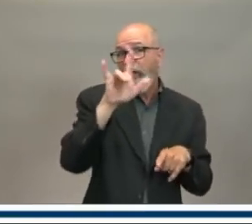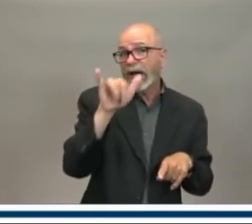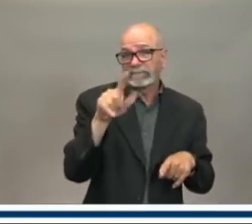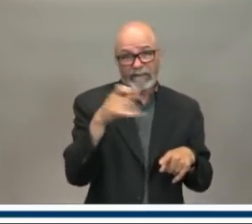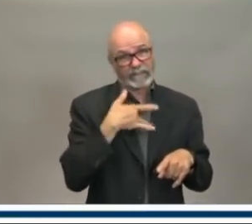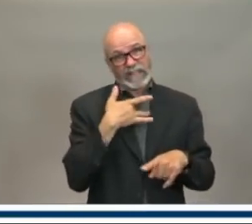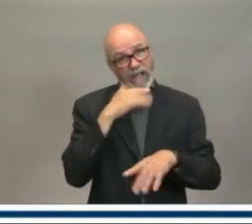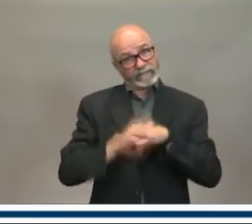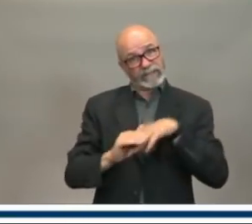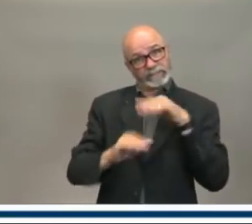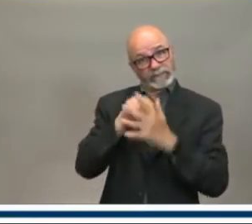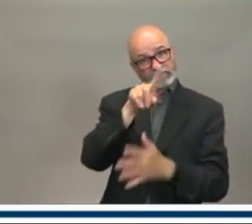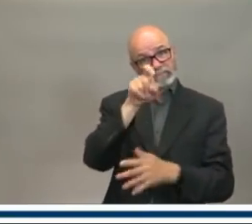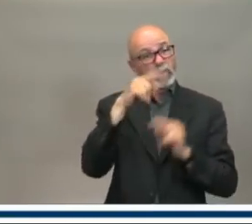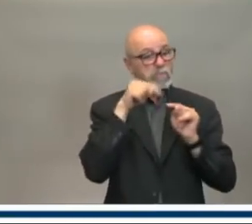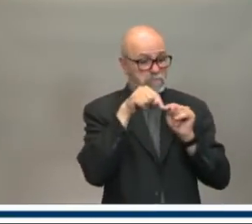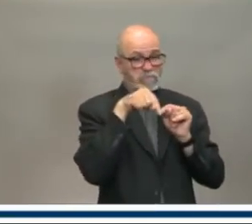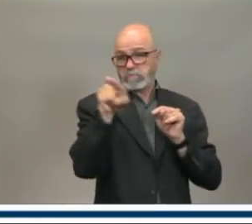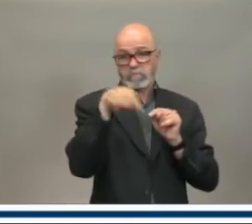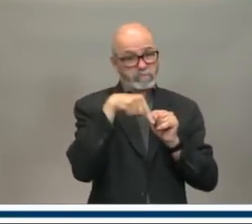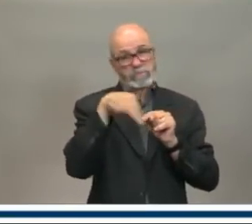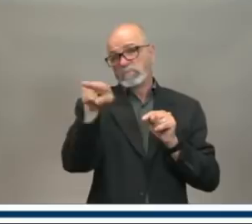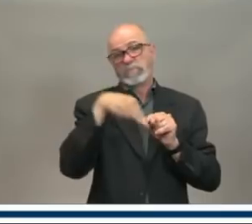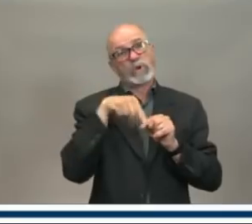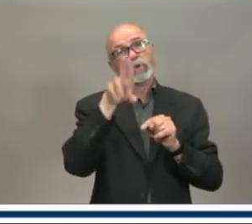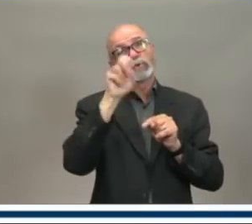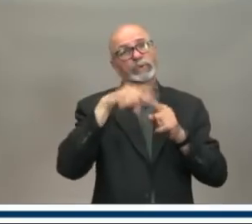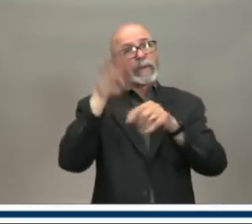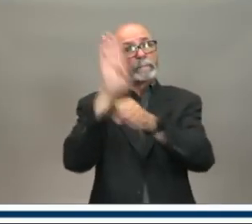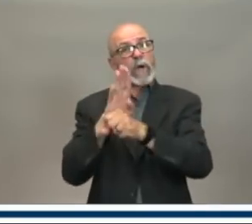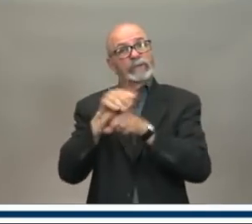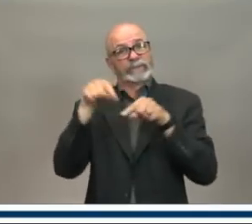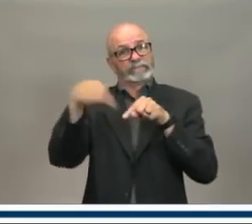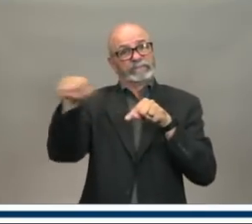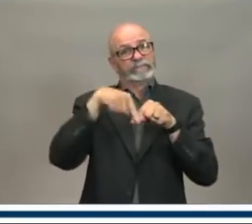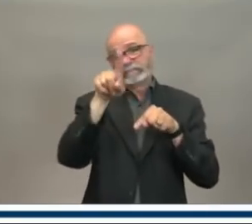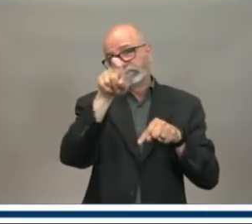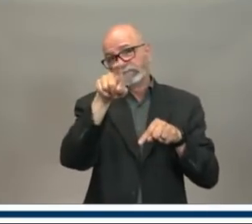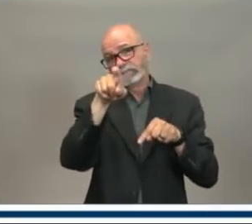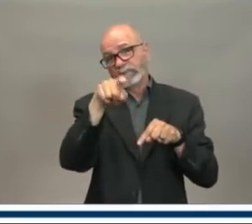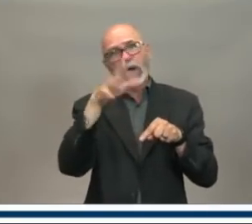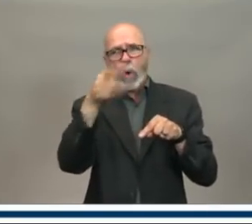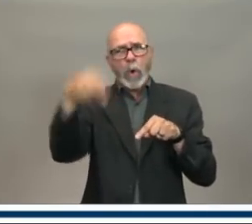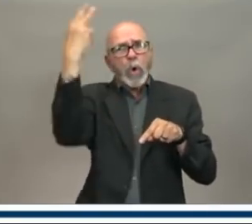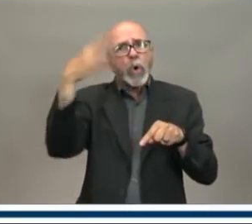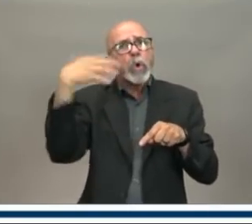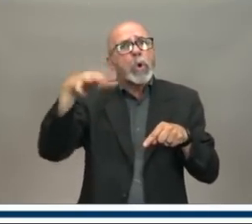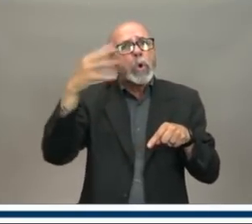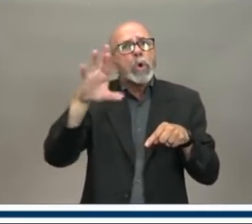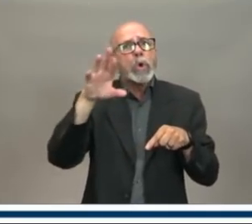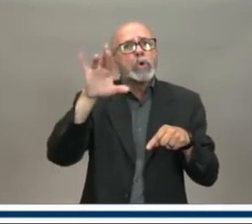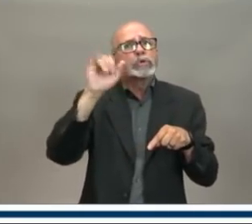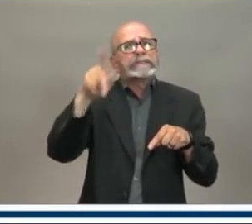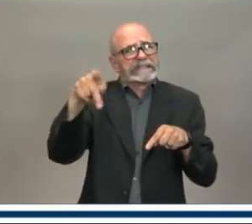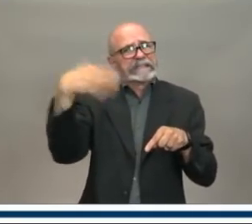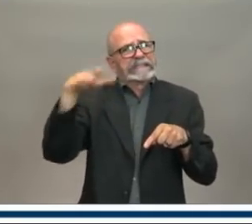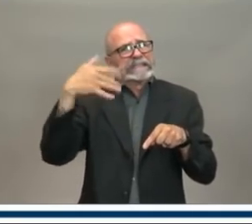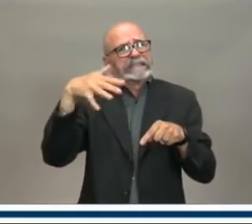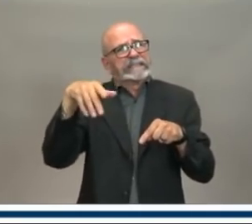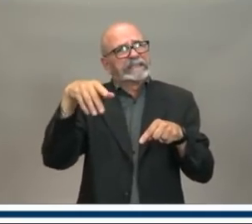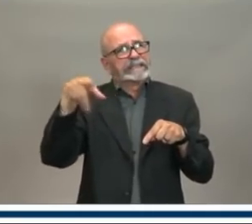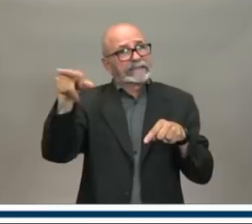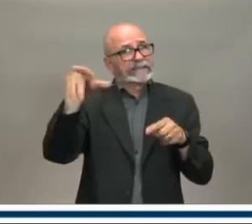between our province and a state that still has a fairly high rate of COVID cases? So we have lots